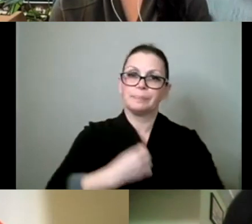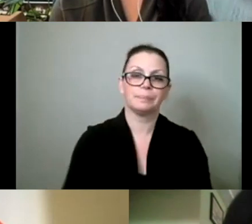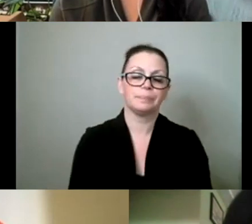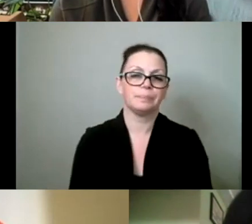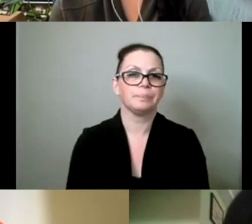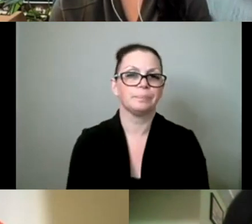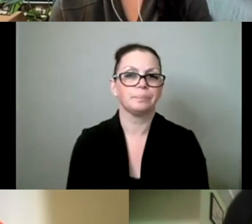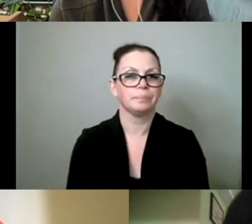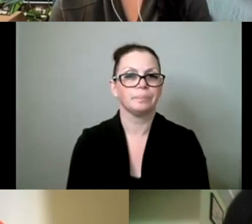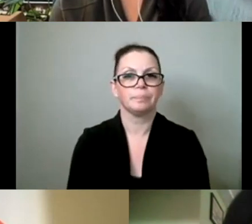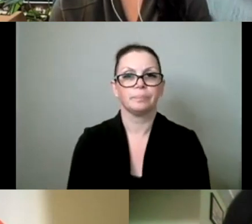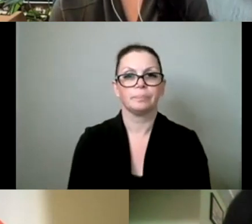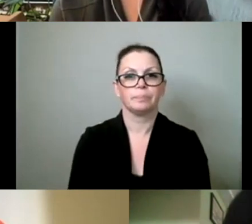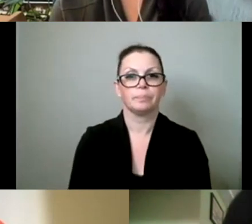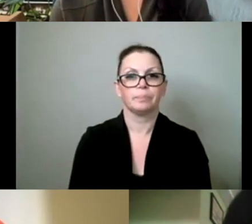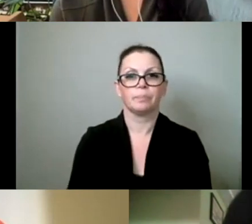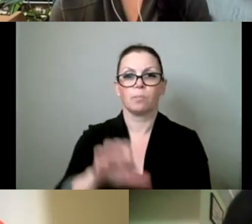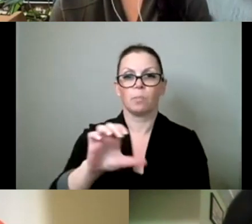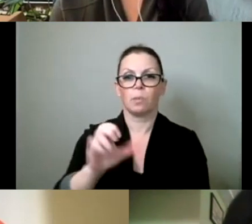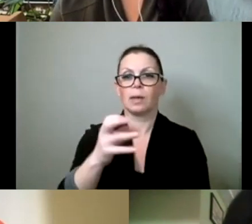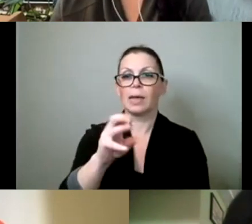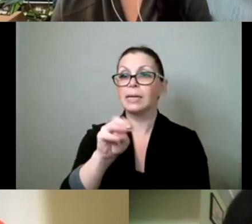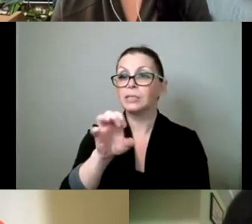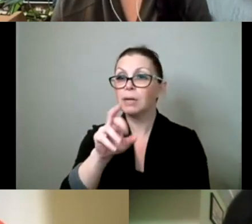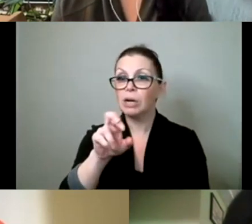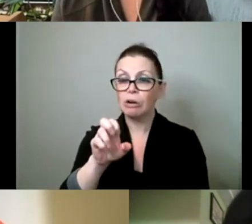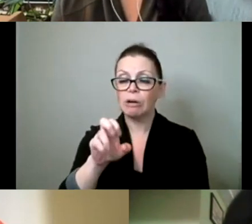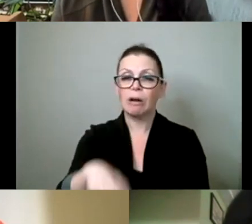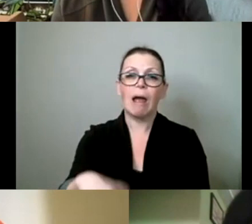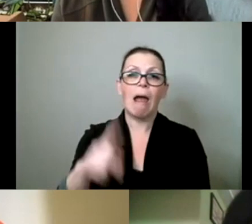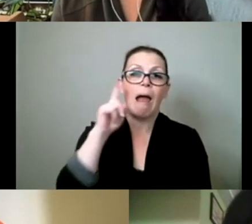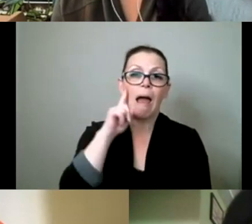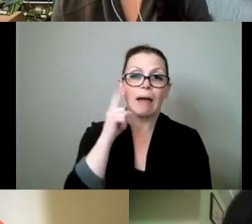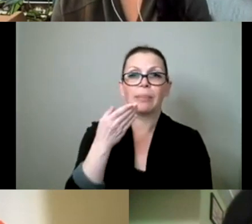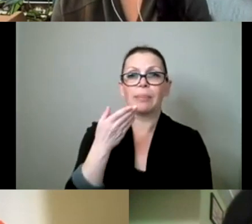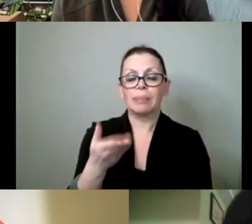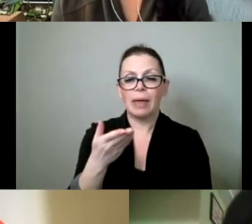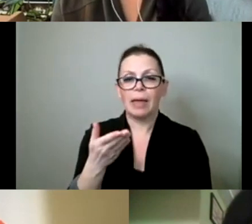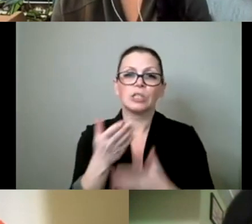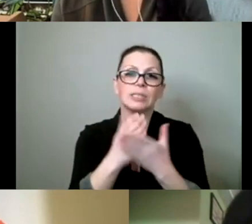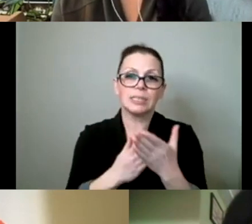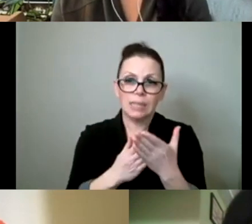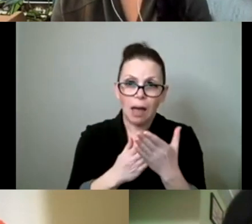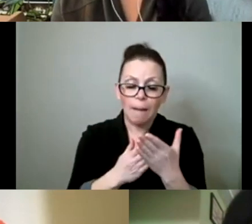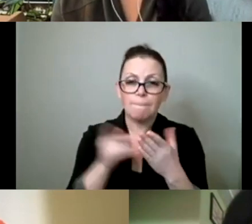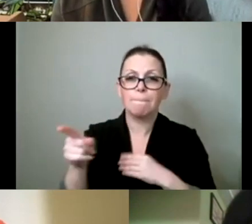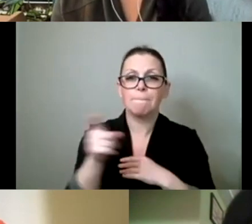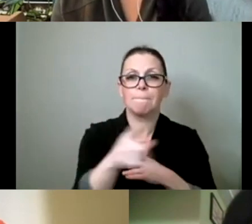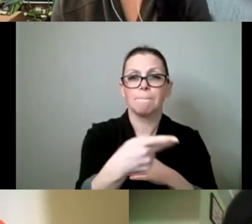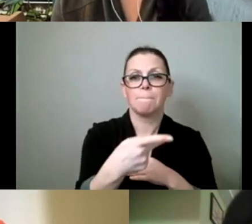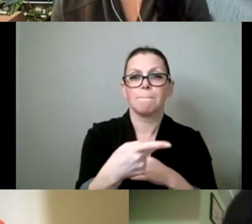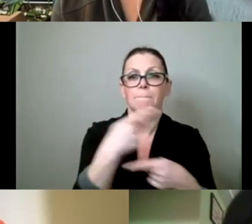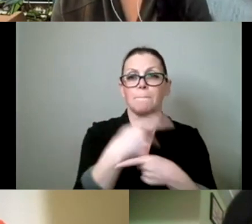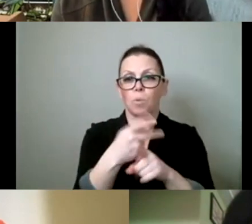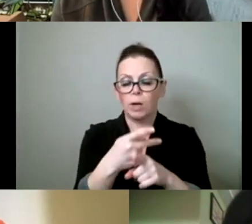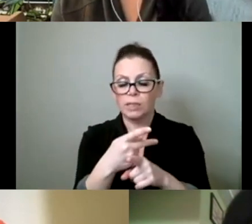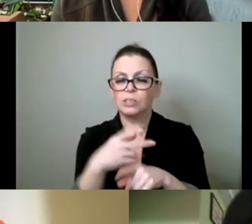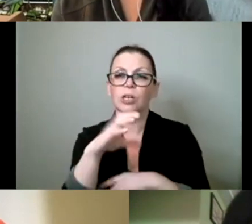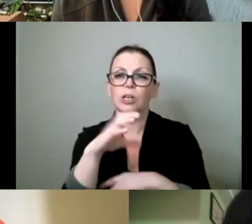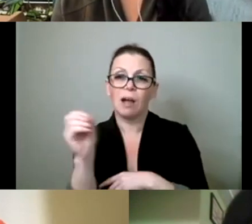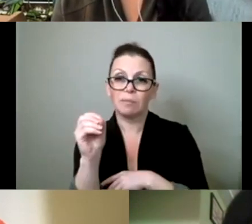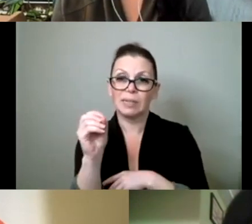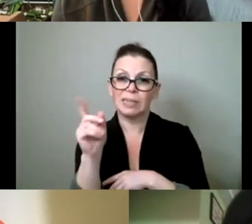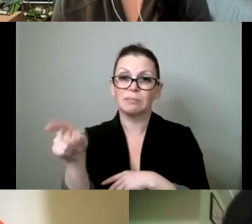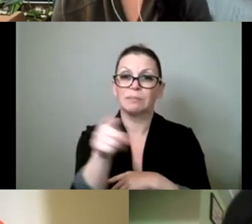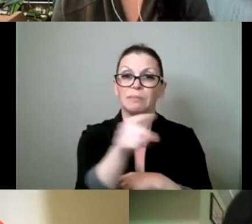Yeah. I think there is, or there are, subsidiary production companies and pods that are trying